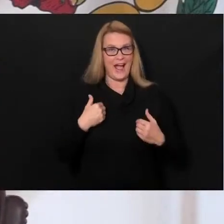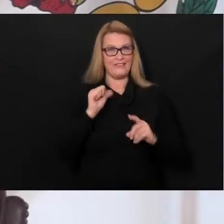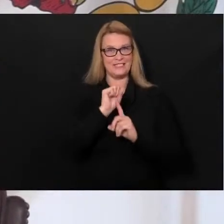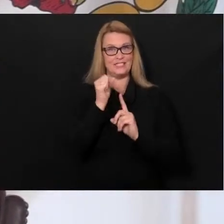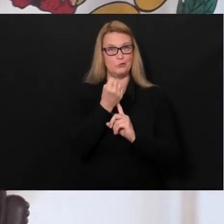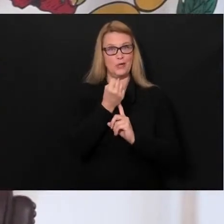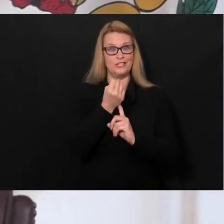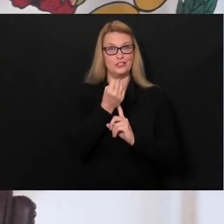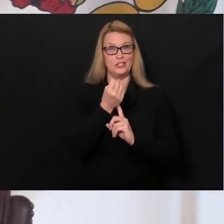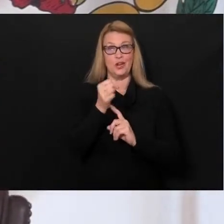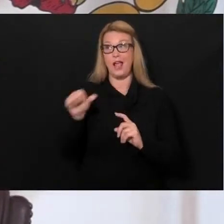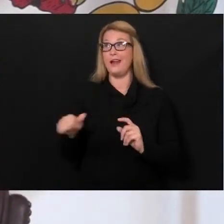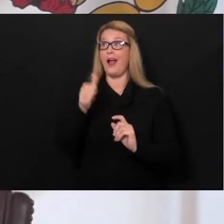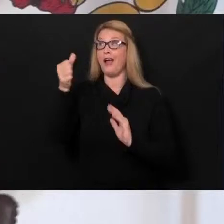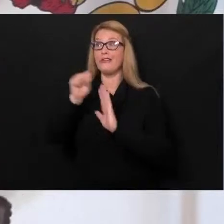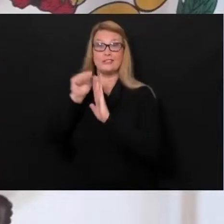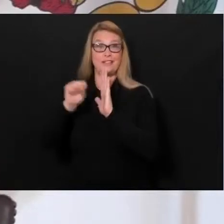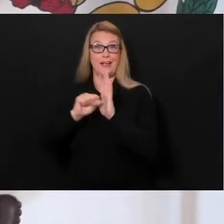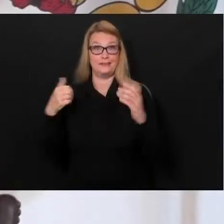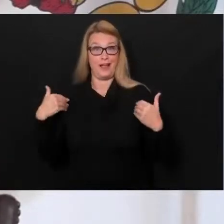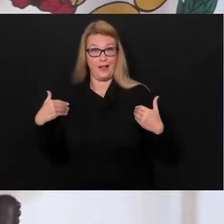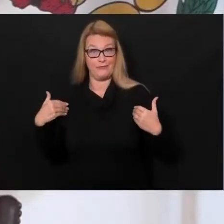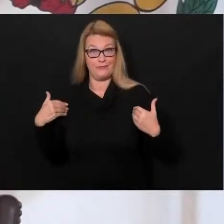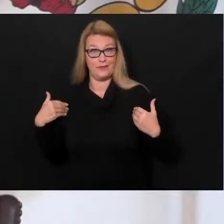you've seen that we've had,